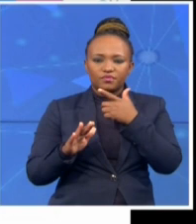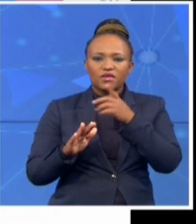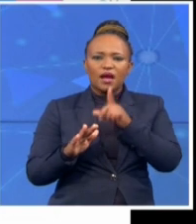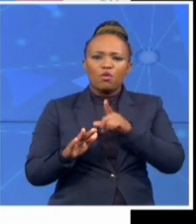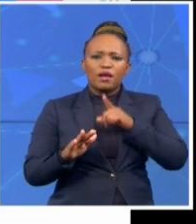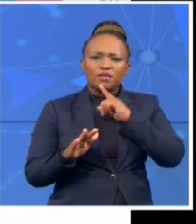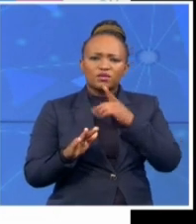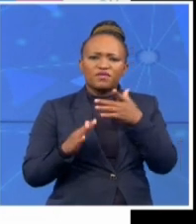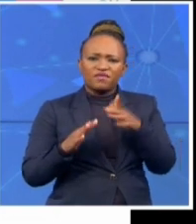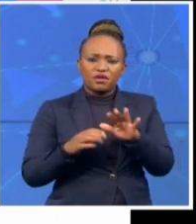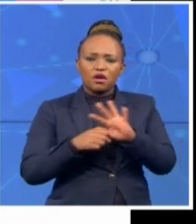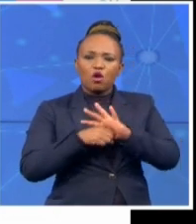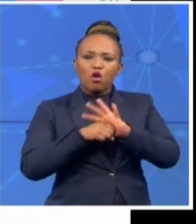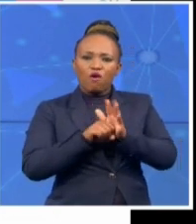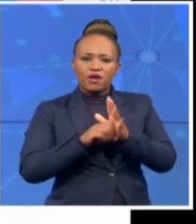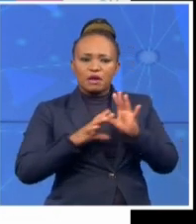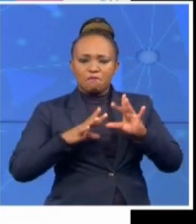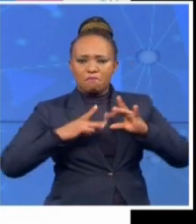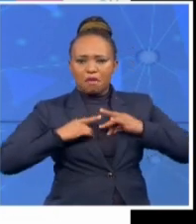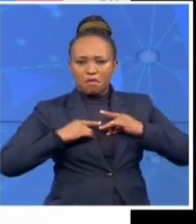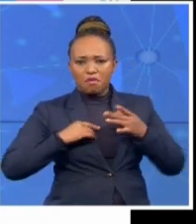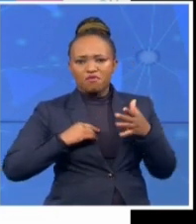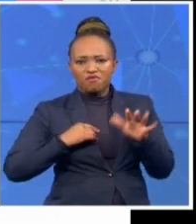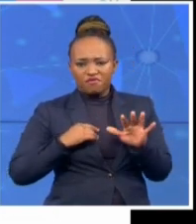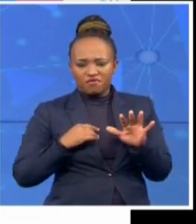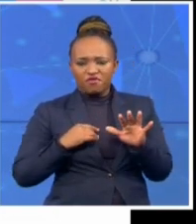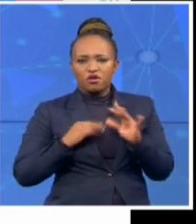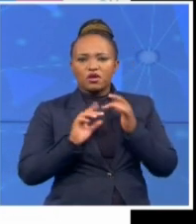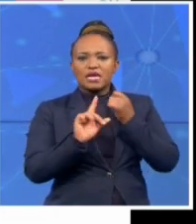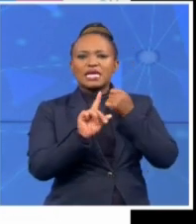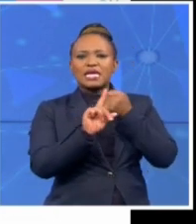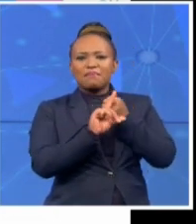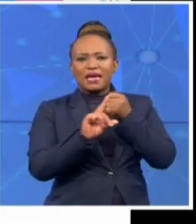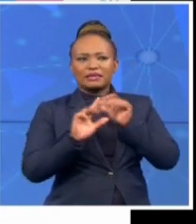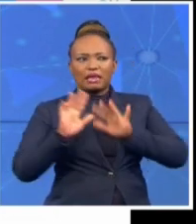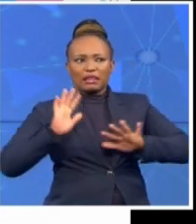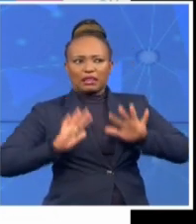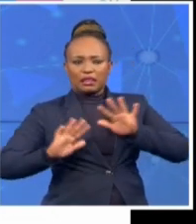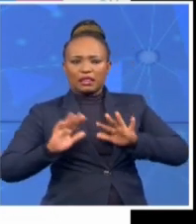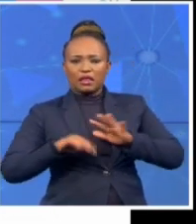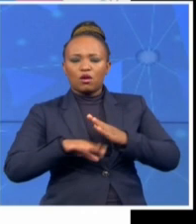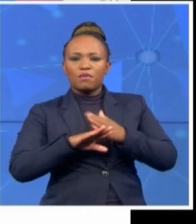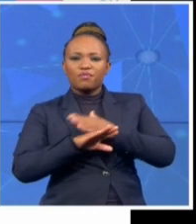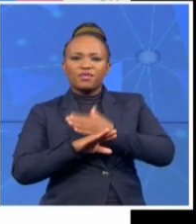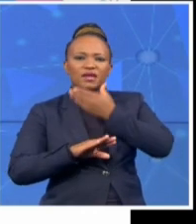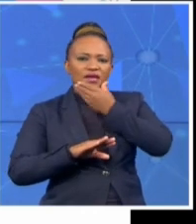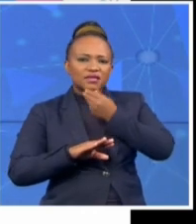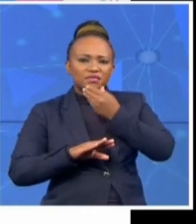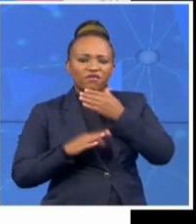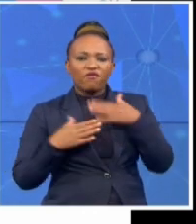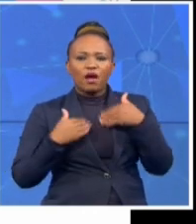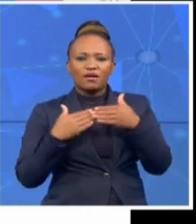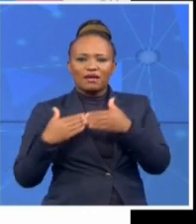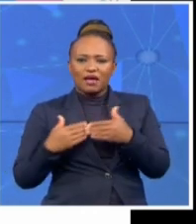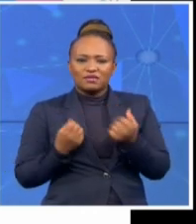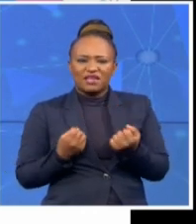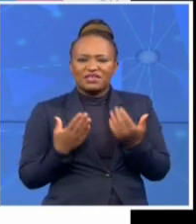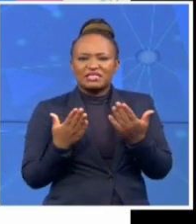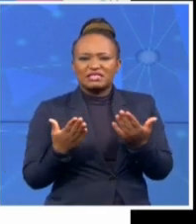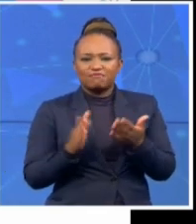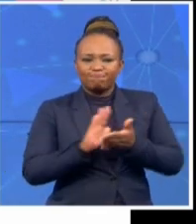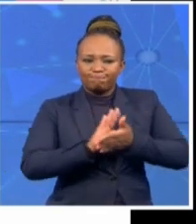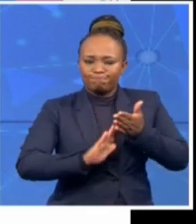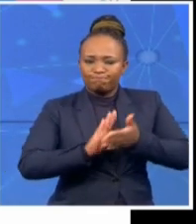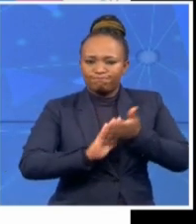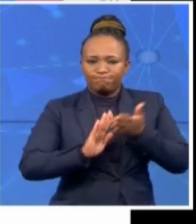That impacted on our ability just before Christmas to maintain all our healthcare services. But luckily, 19 to 26, it's dropped.